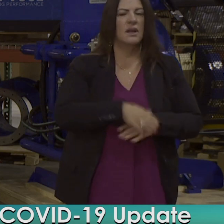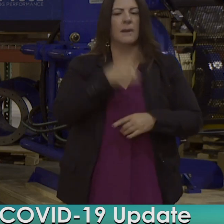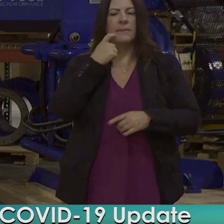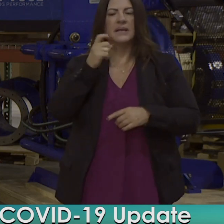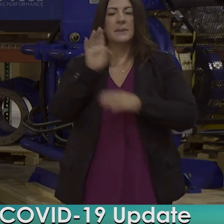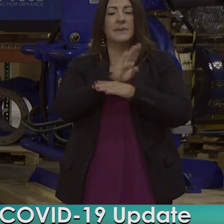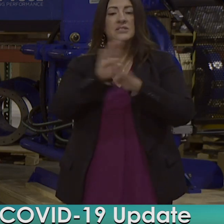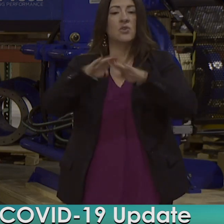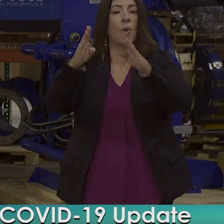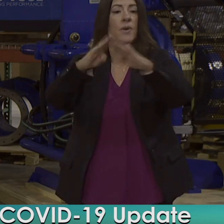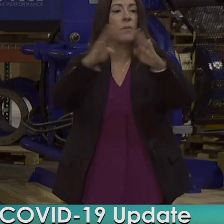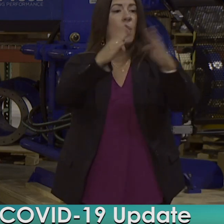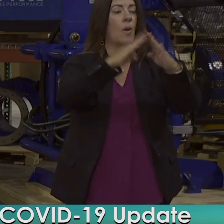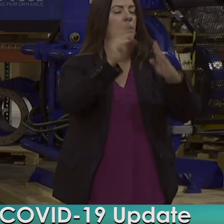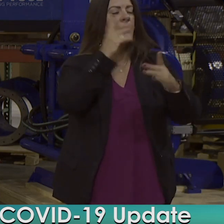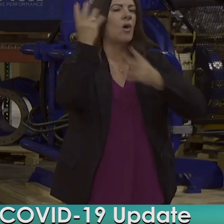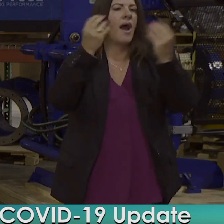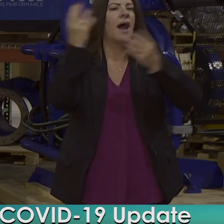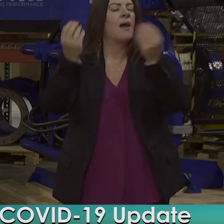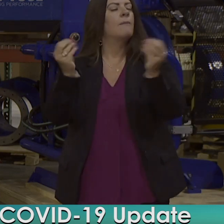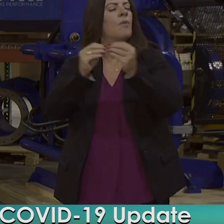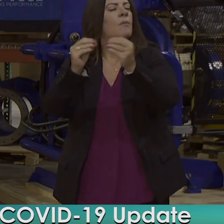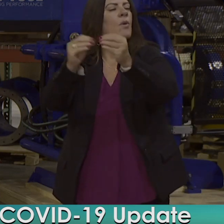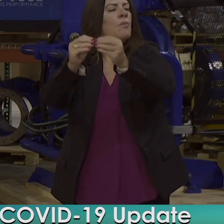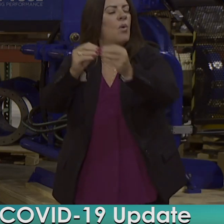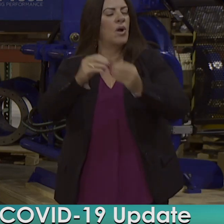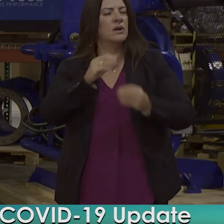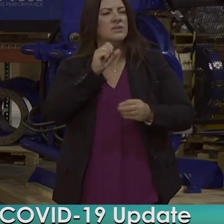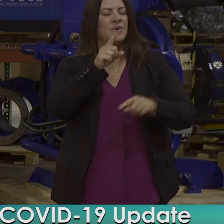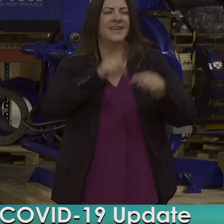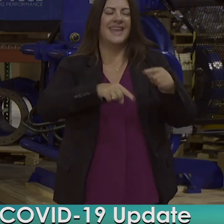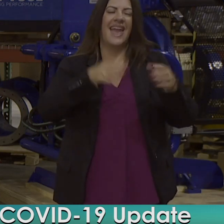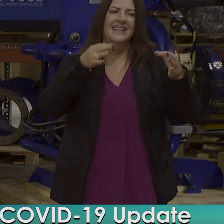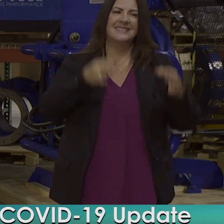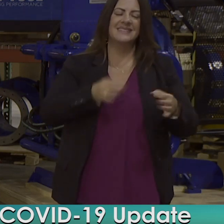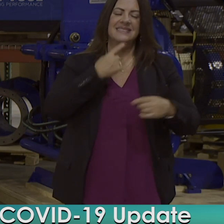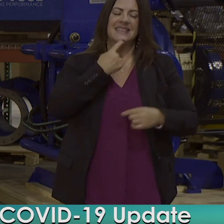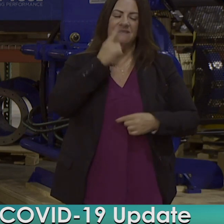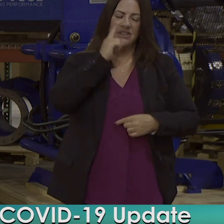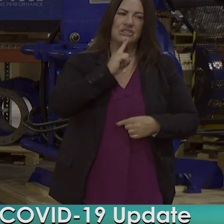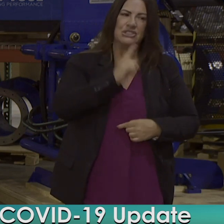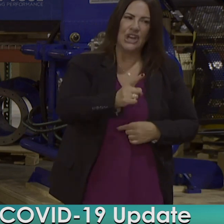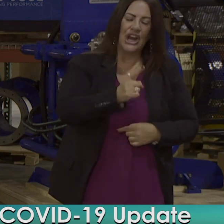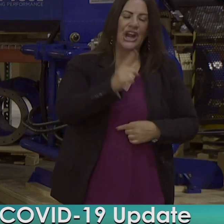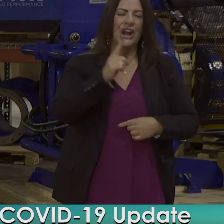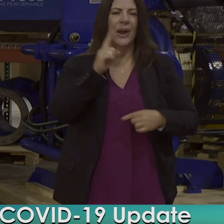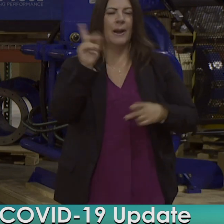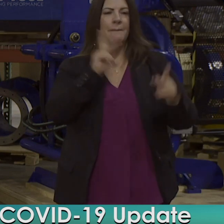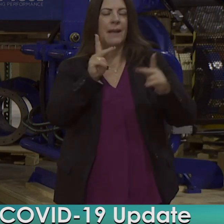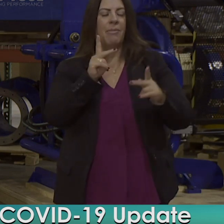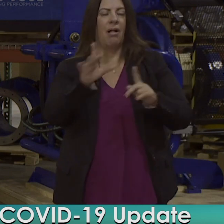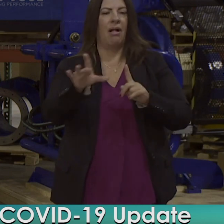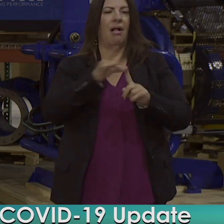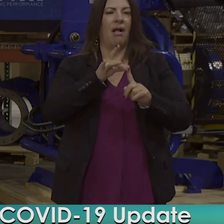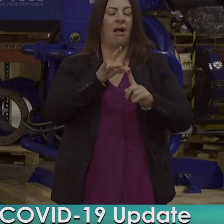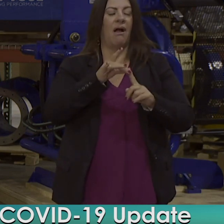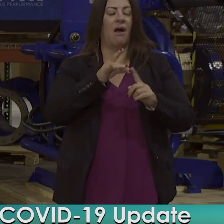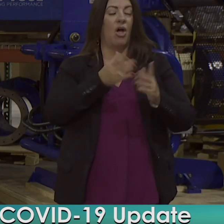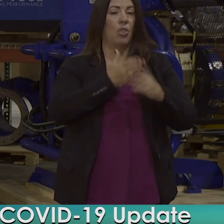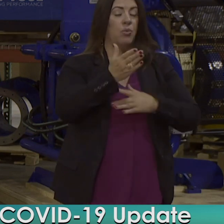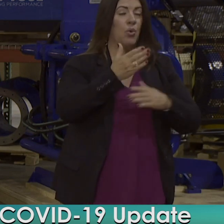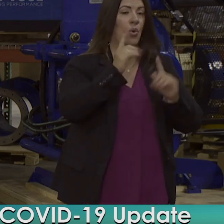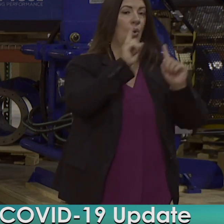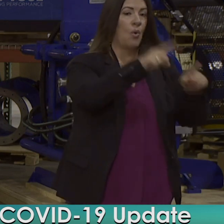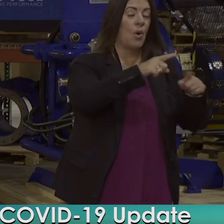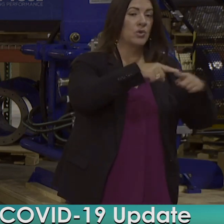and people are going out for other reasons. So while we will not be able to distinguish exactly where somebody may have been exposed who tested